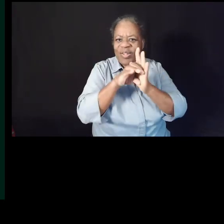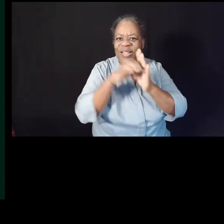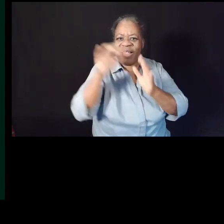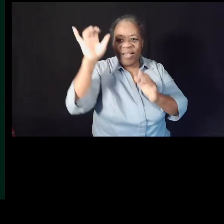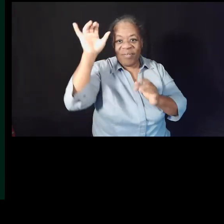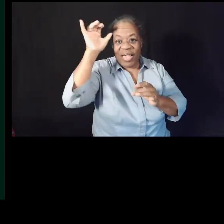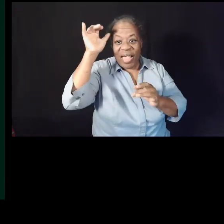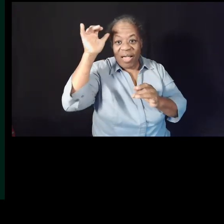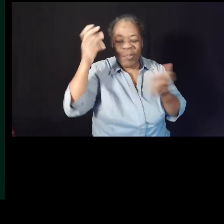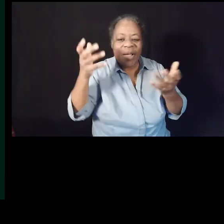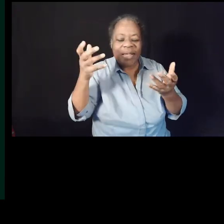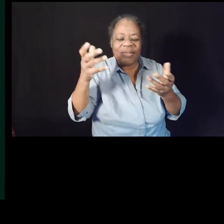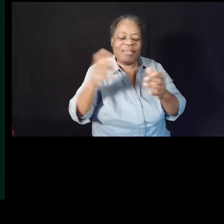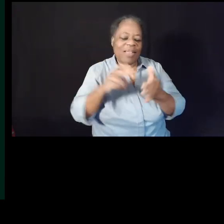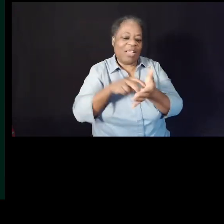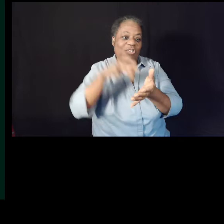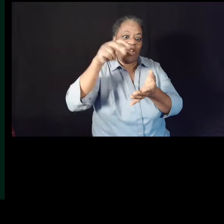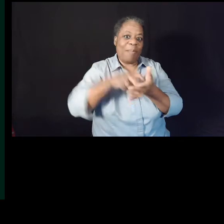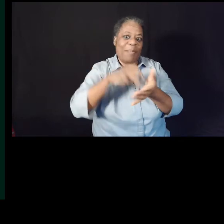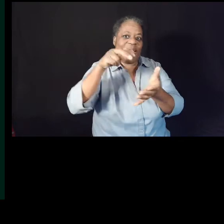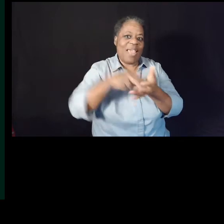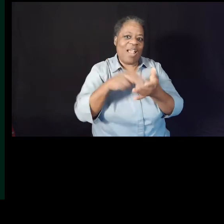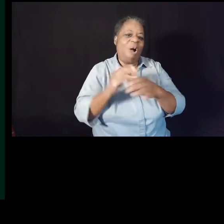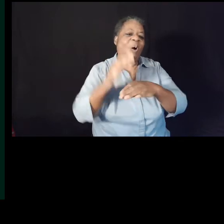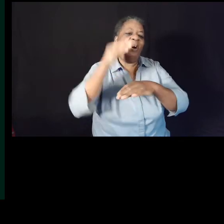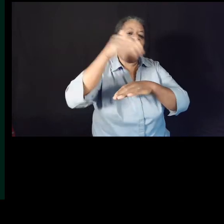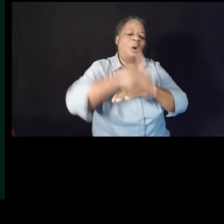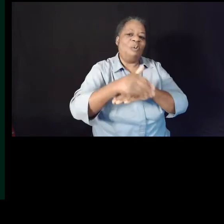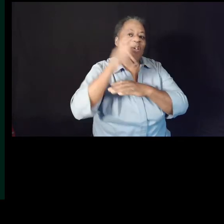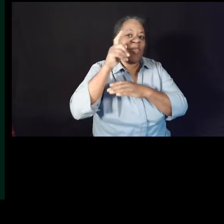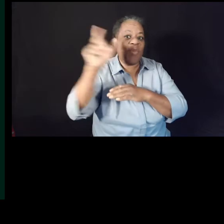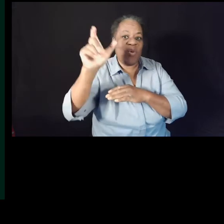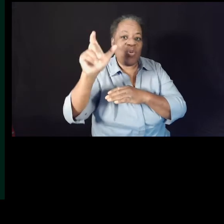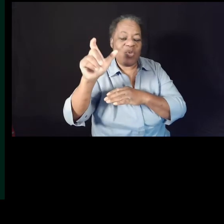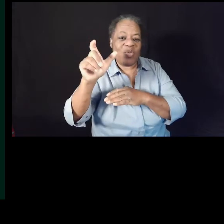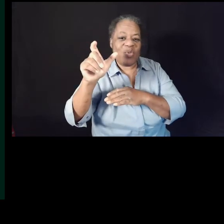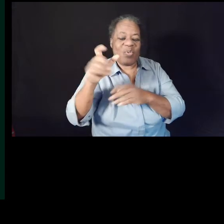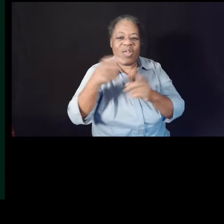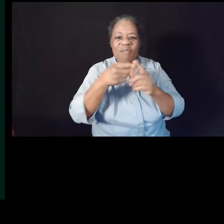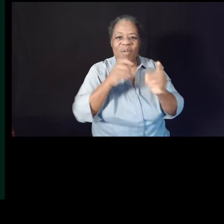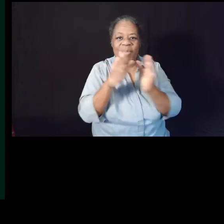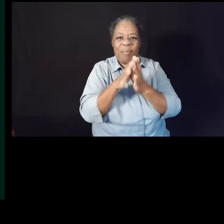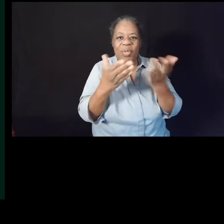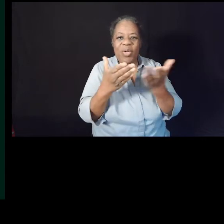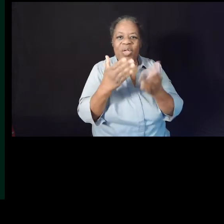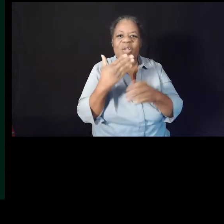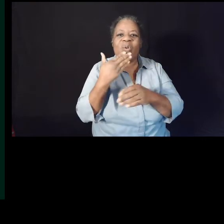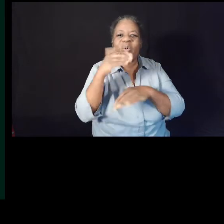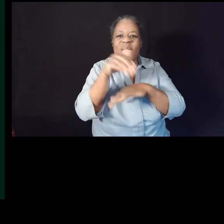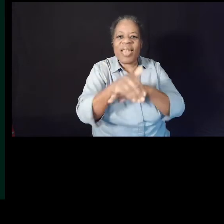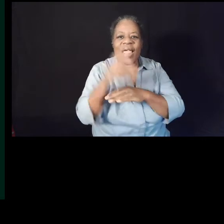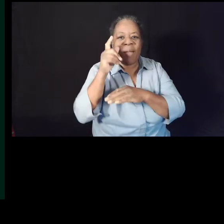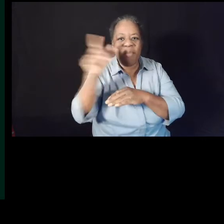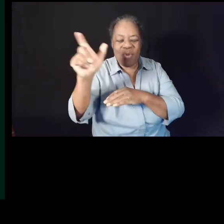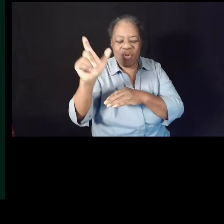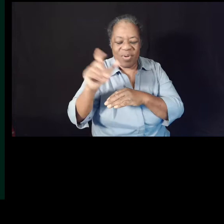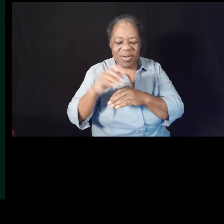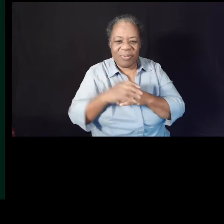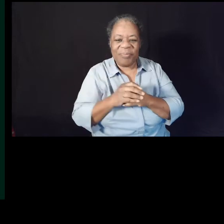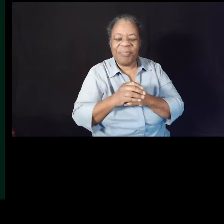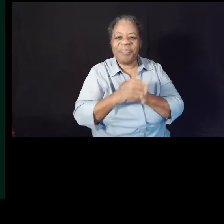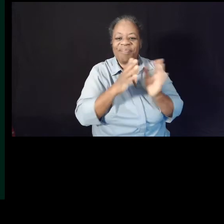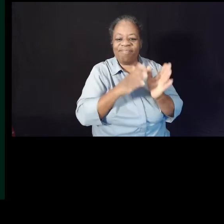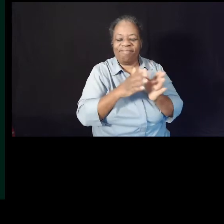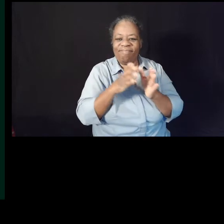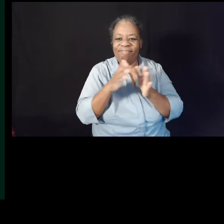jumping over the moon. That's from the classic Goodnight Moon by Margaret Wise Brown.